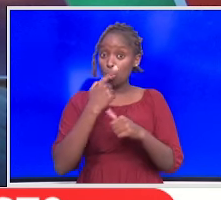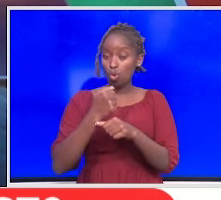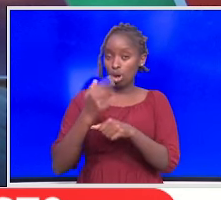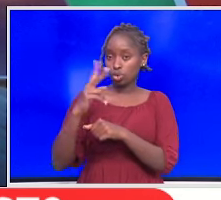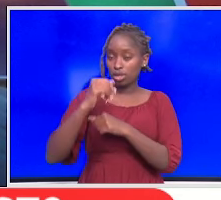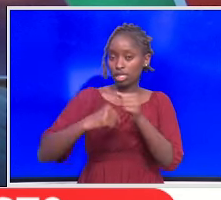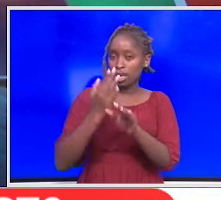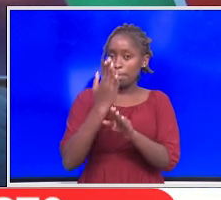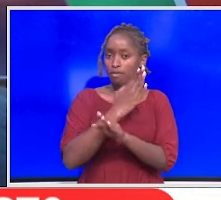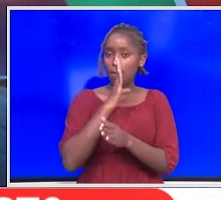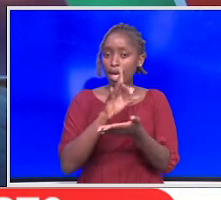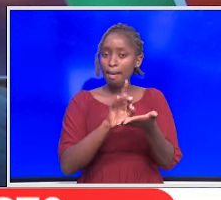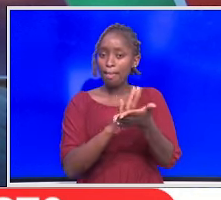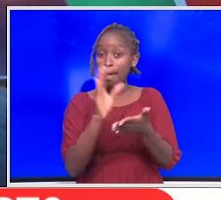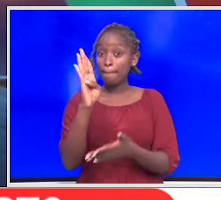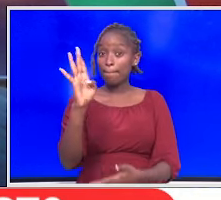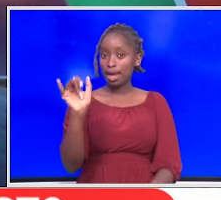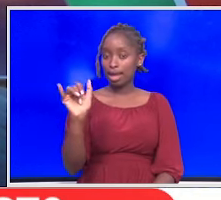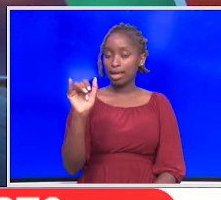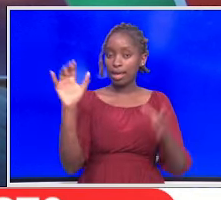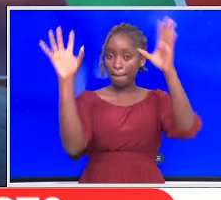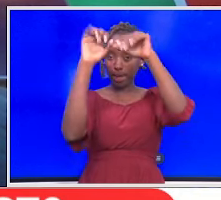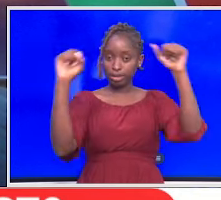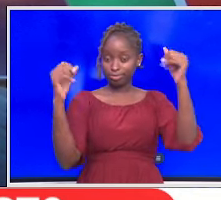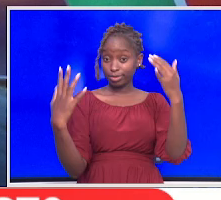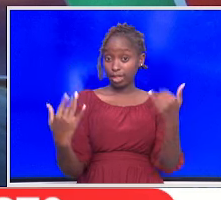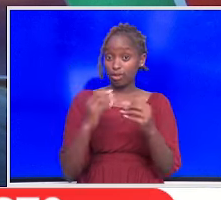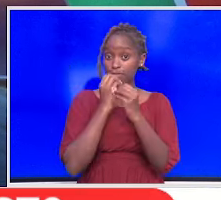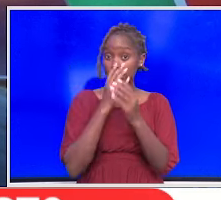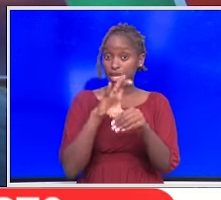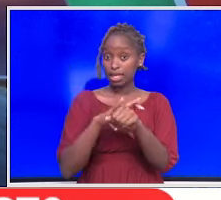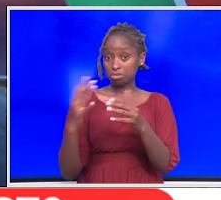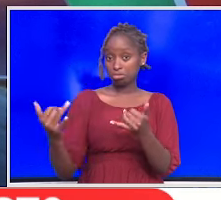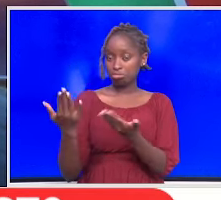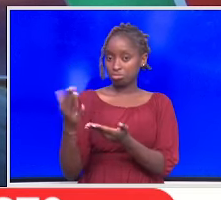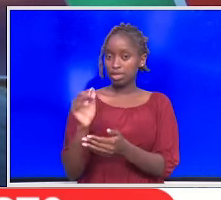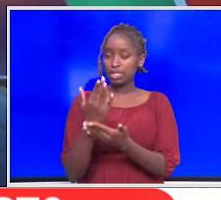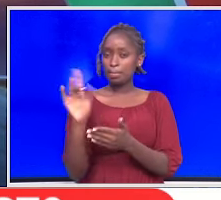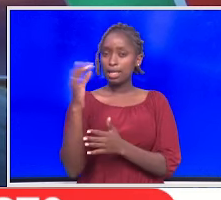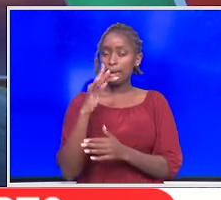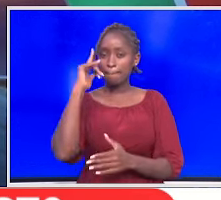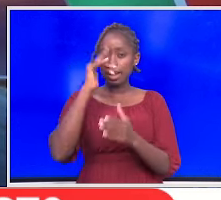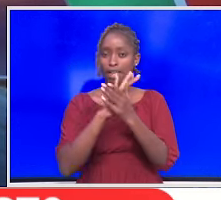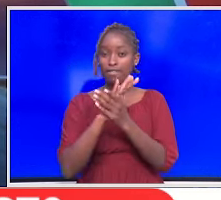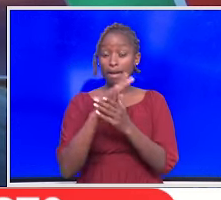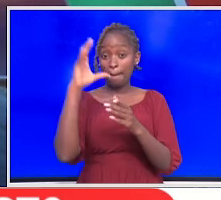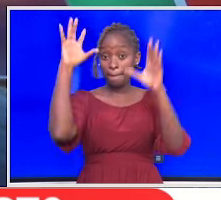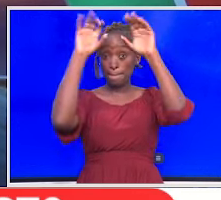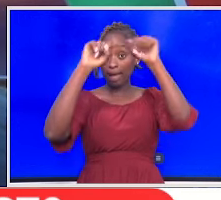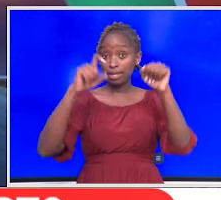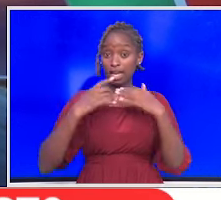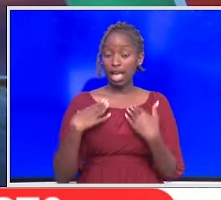being dismissed by the head of state. And as Paul Kirobi tells us, some Kenyans believe the president should instead